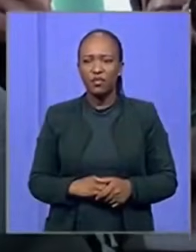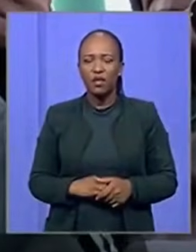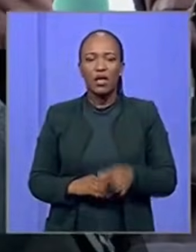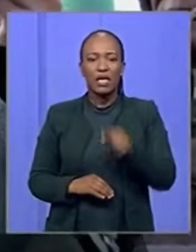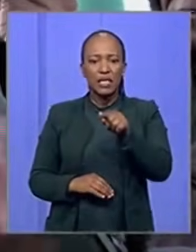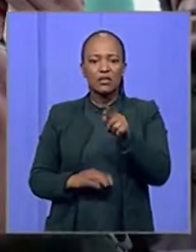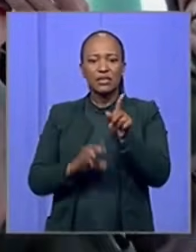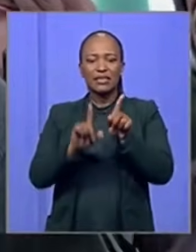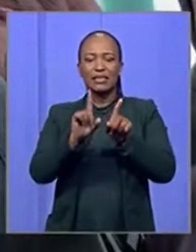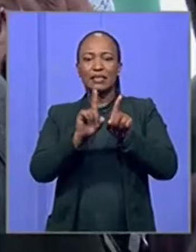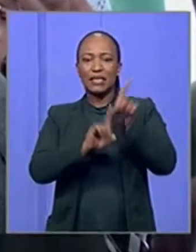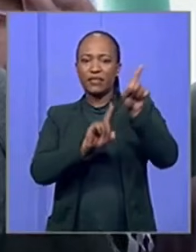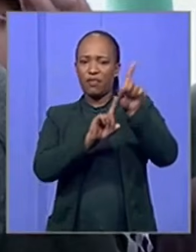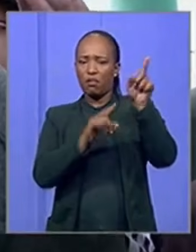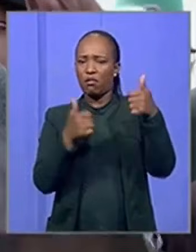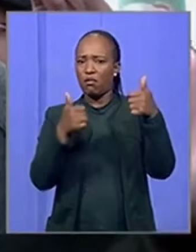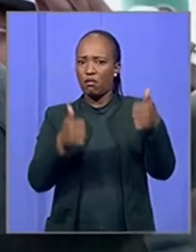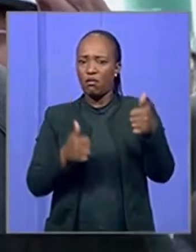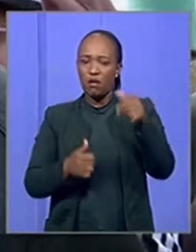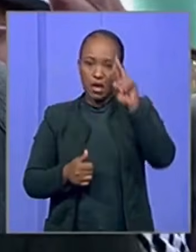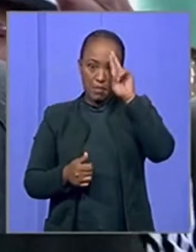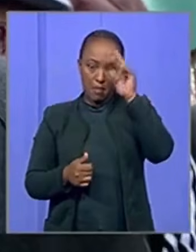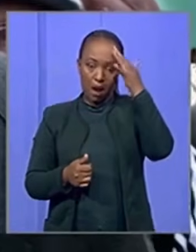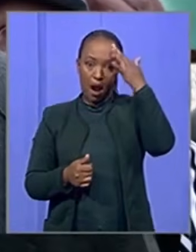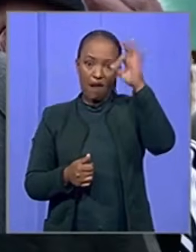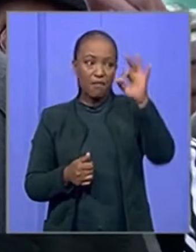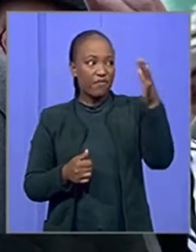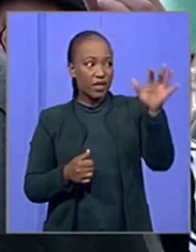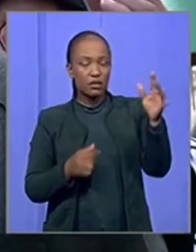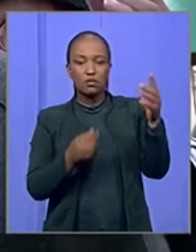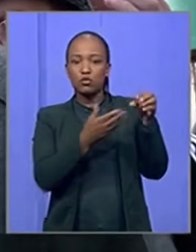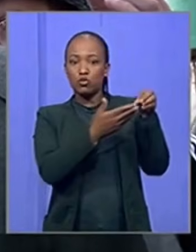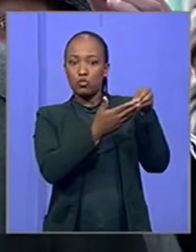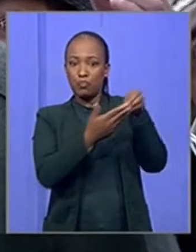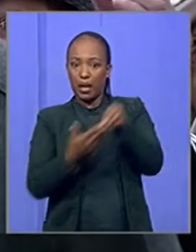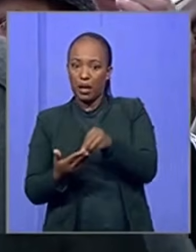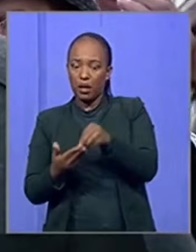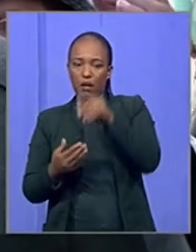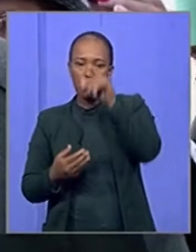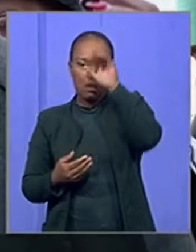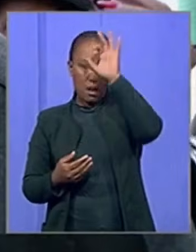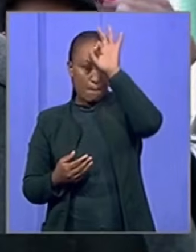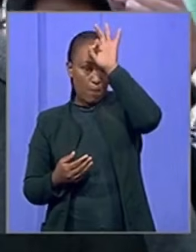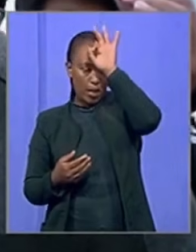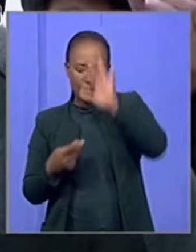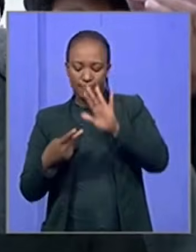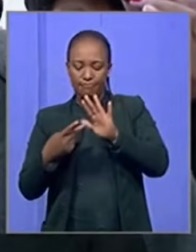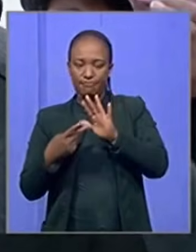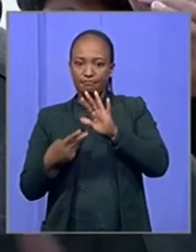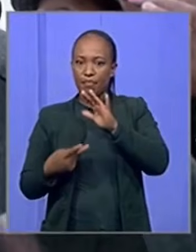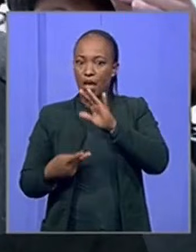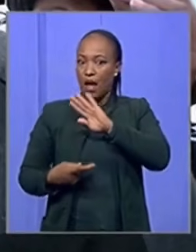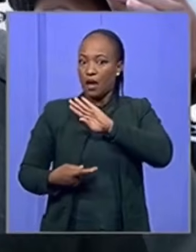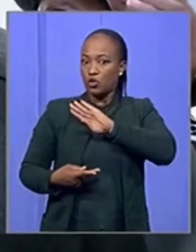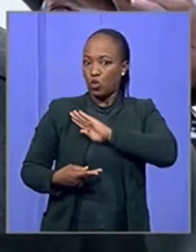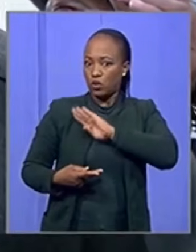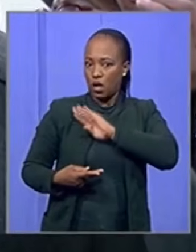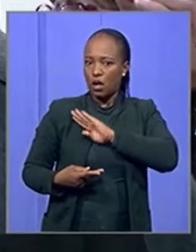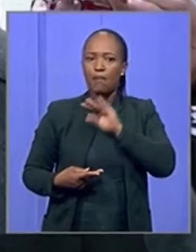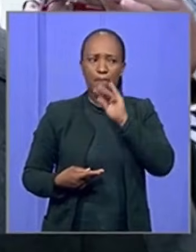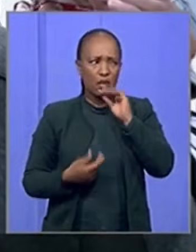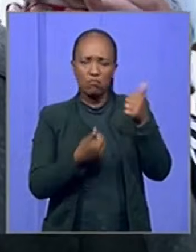remember now the government have sent police and soldiers. So the thing it's successful. You cannot